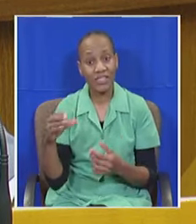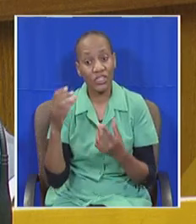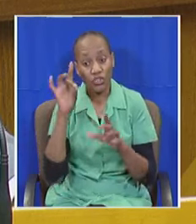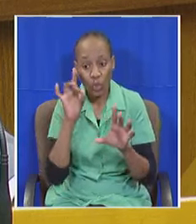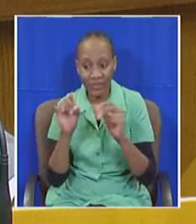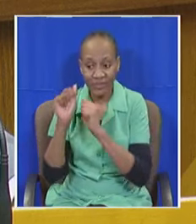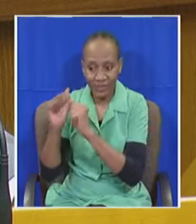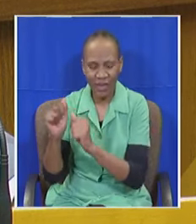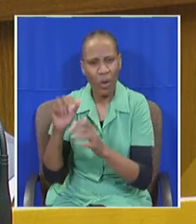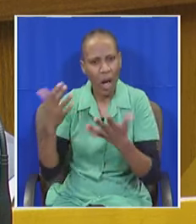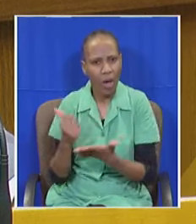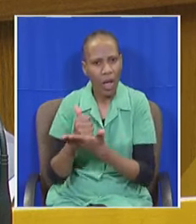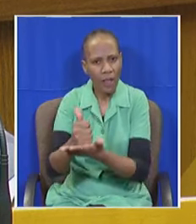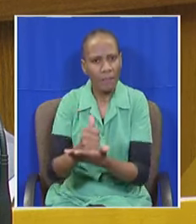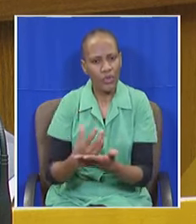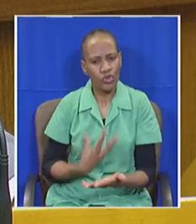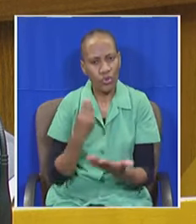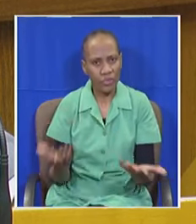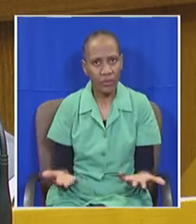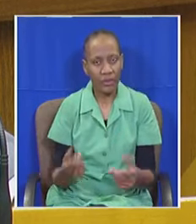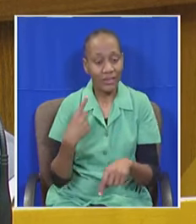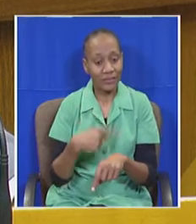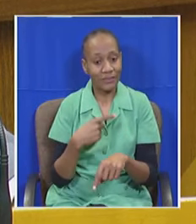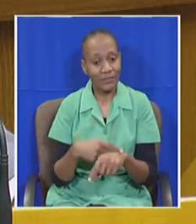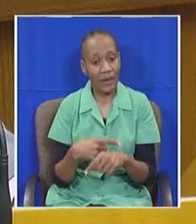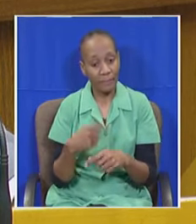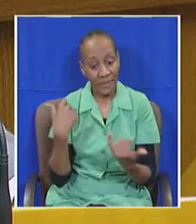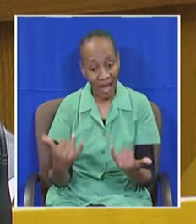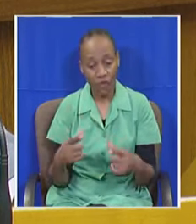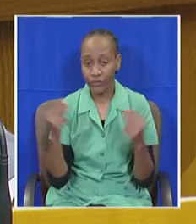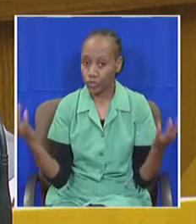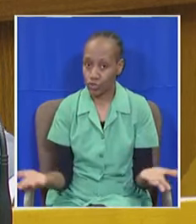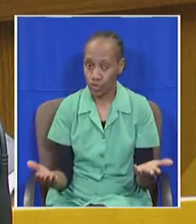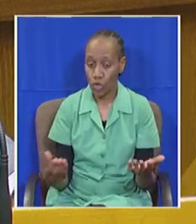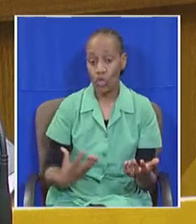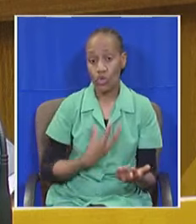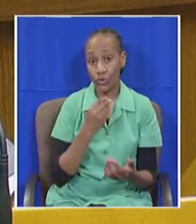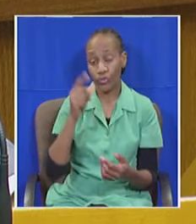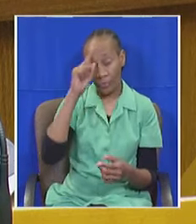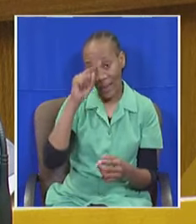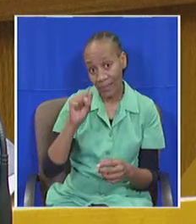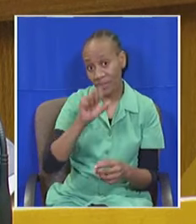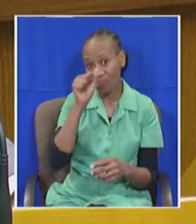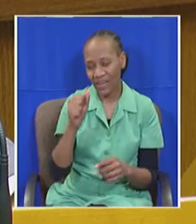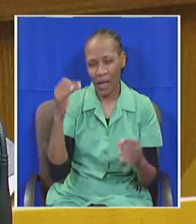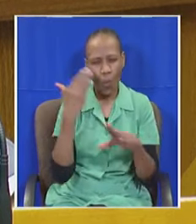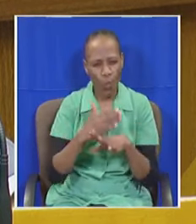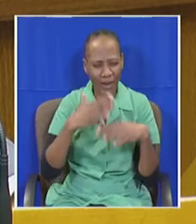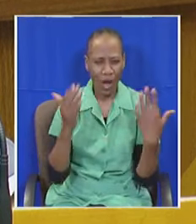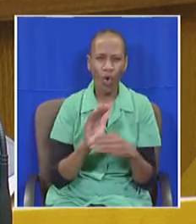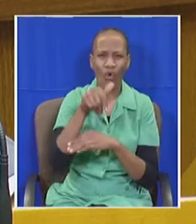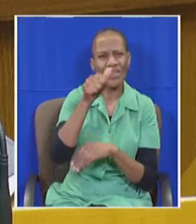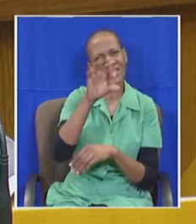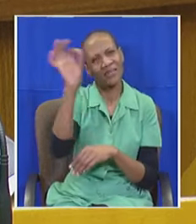that will define our generation. Time must surely be up. Young black South Africans face unemployment levels of over